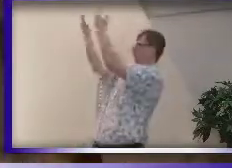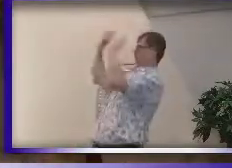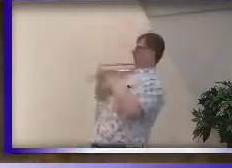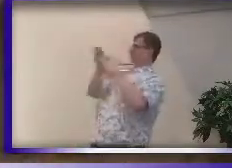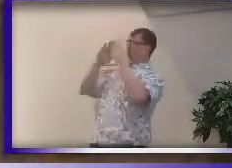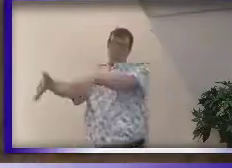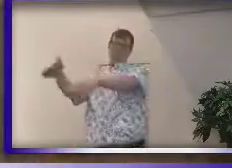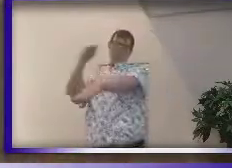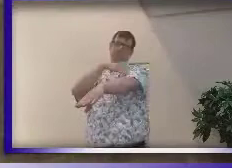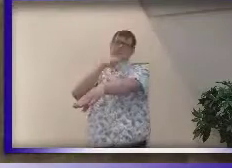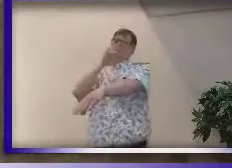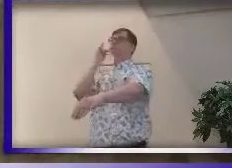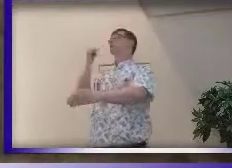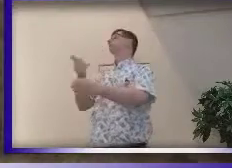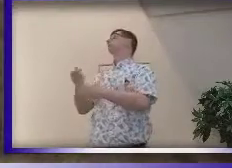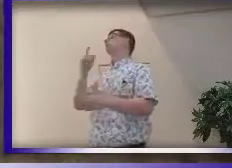me.